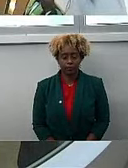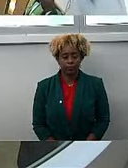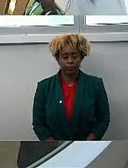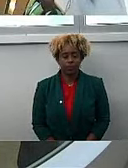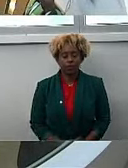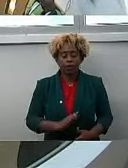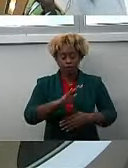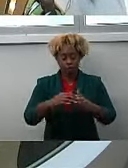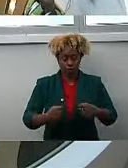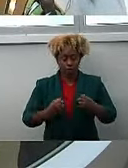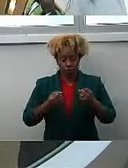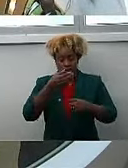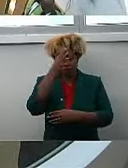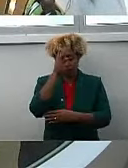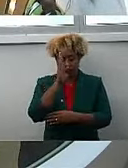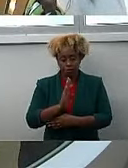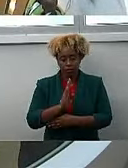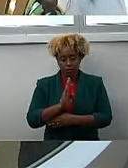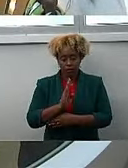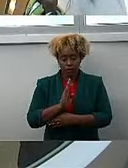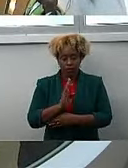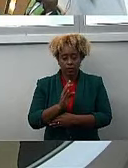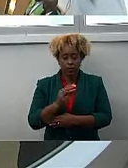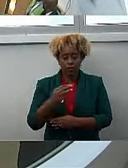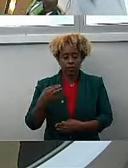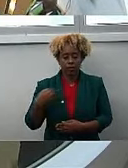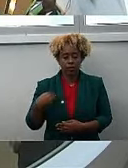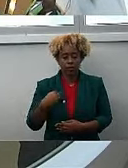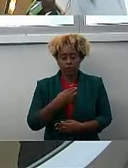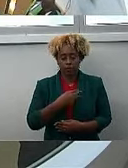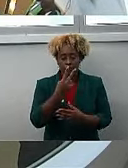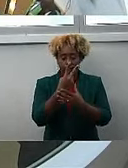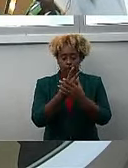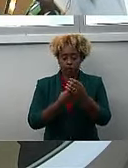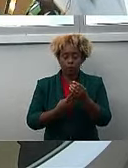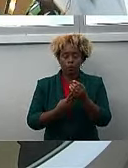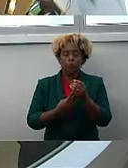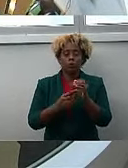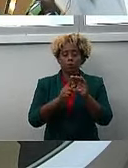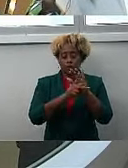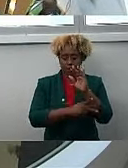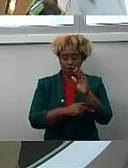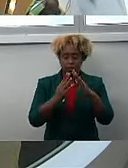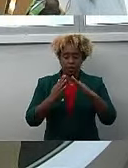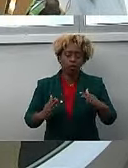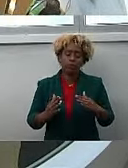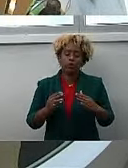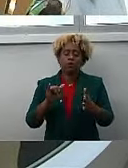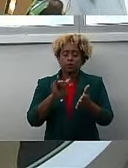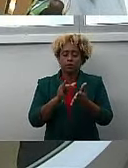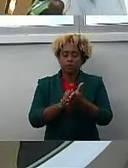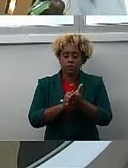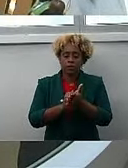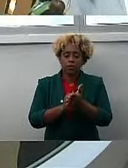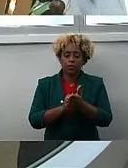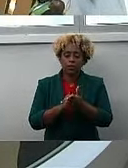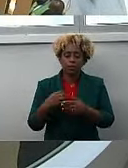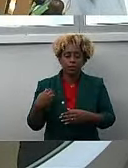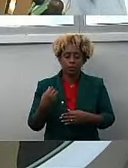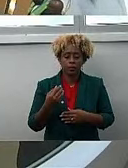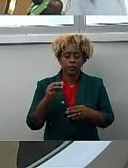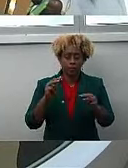Almighty God, members of both houses, that they may wisely